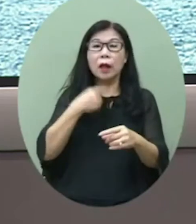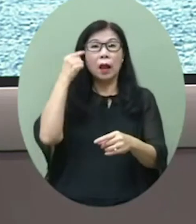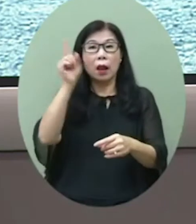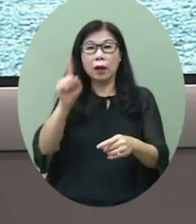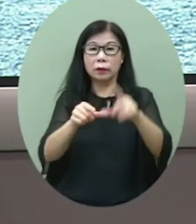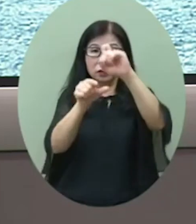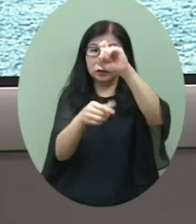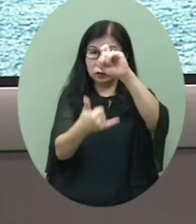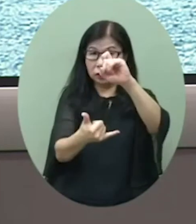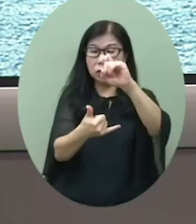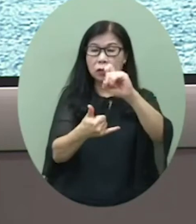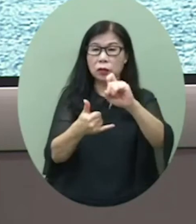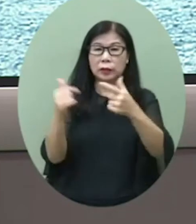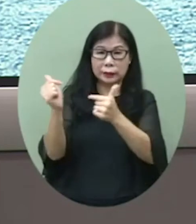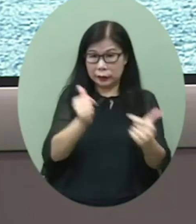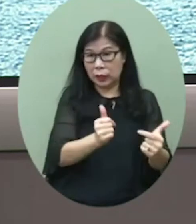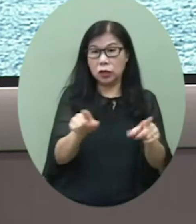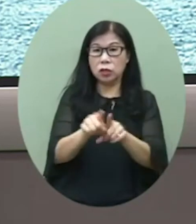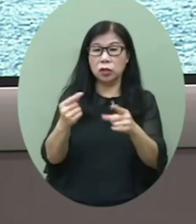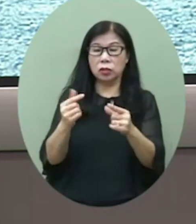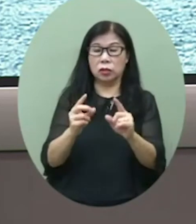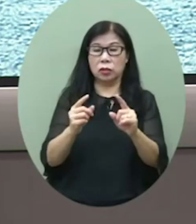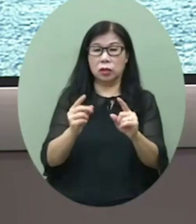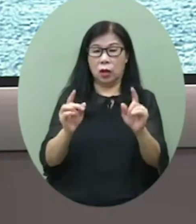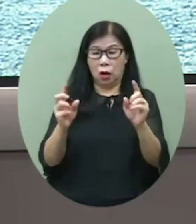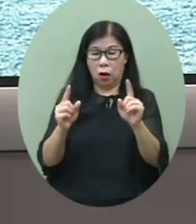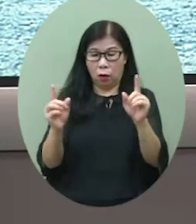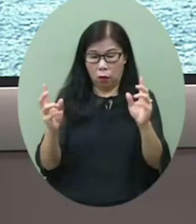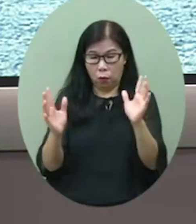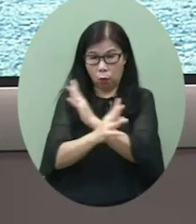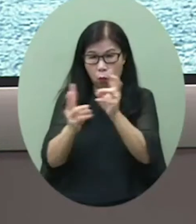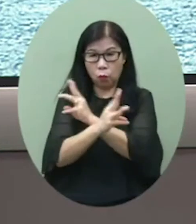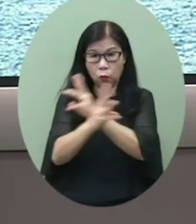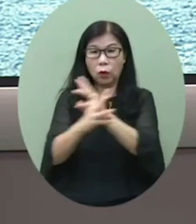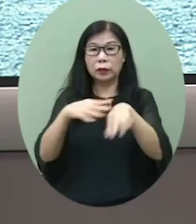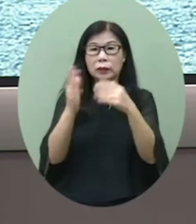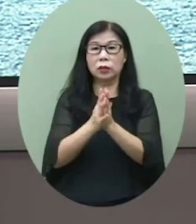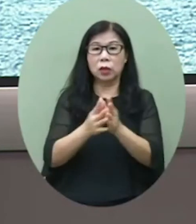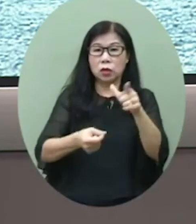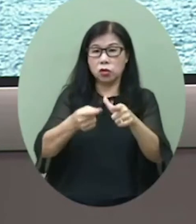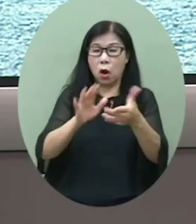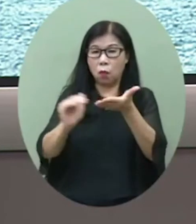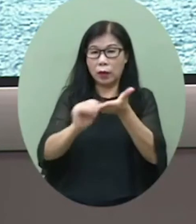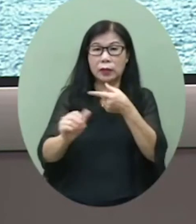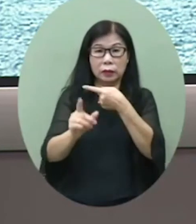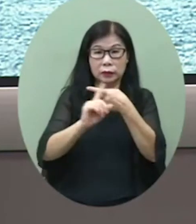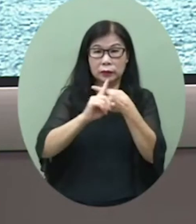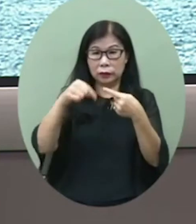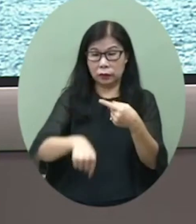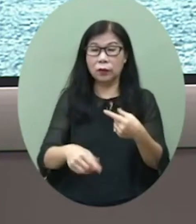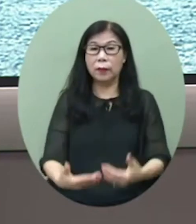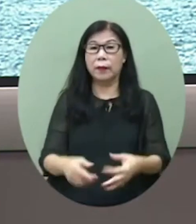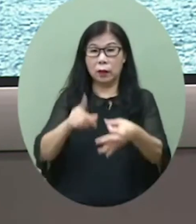their detailed consideration. He wrote to me on the 20th of July, and he